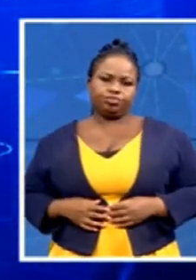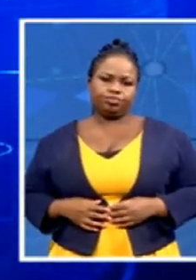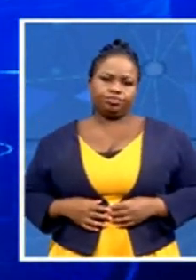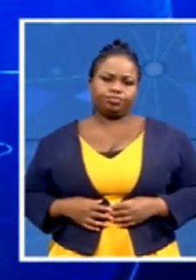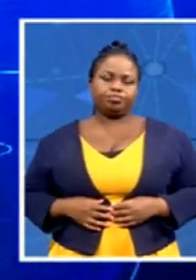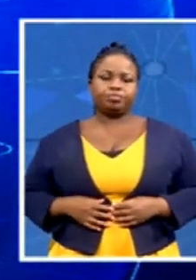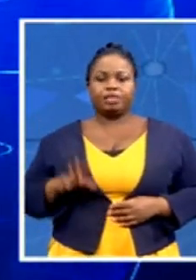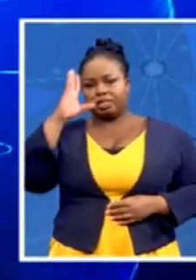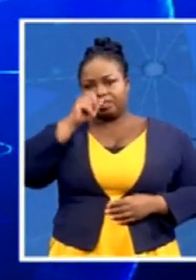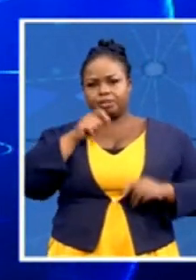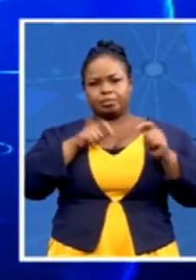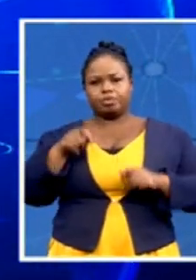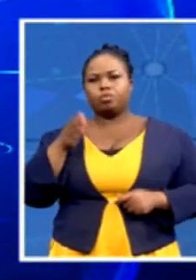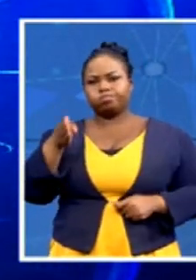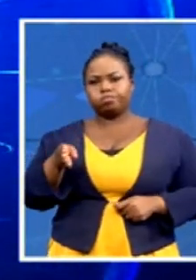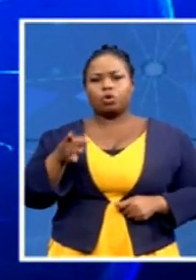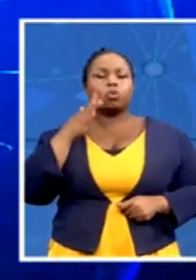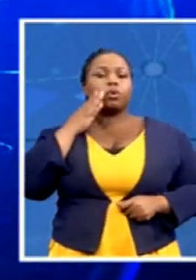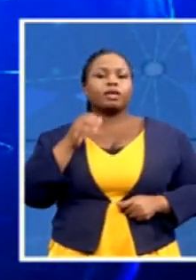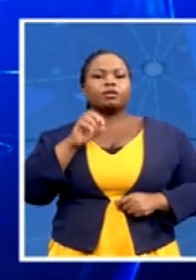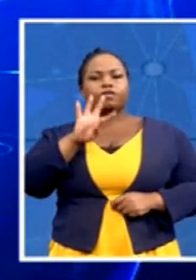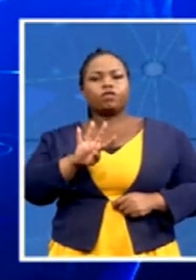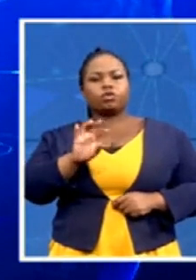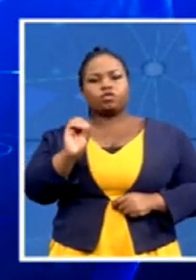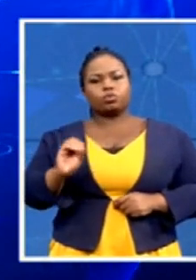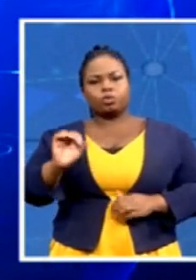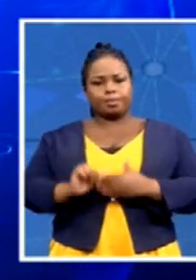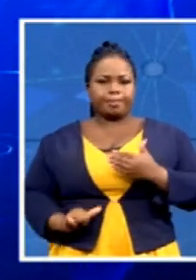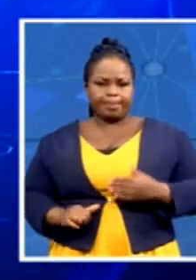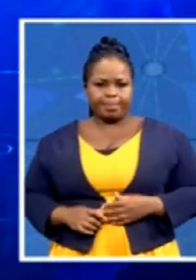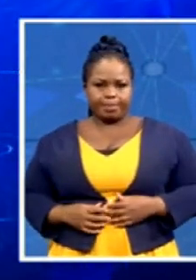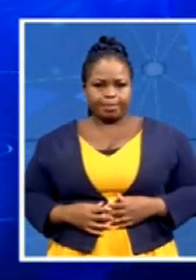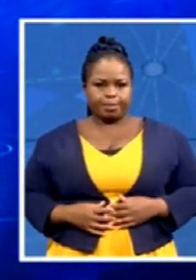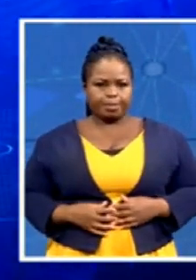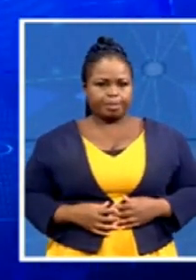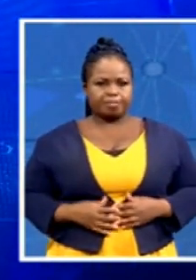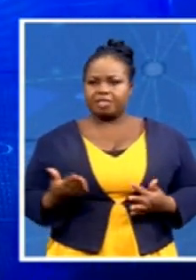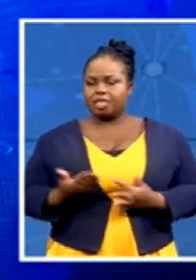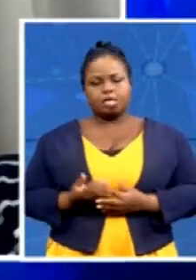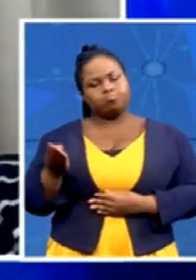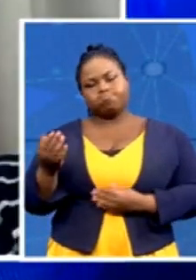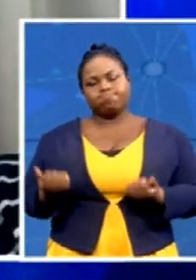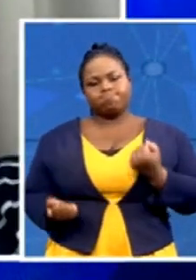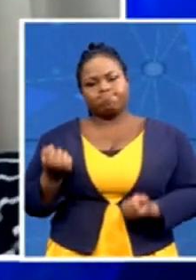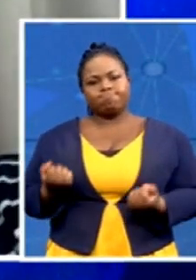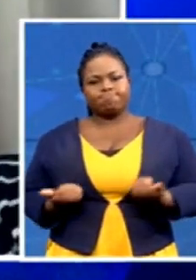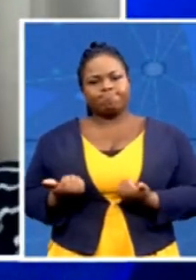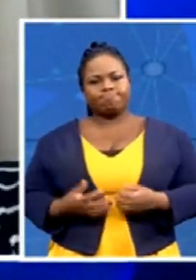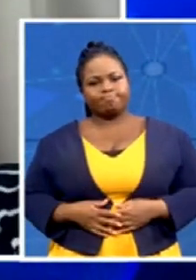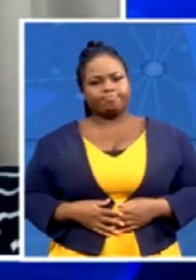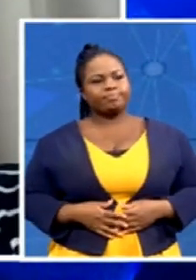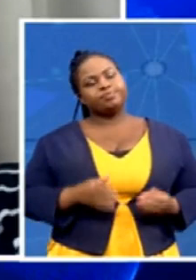the 4th of October. Okay. That case is in court already. Okay. Grace, thank you so much for your update. We appreciate the